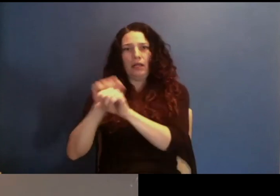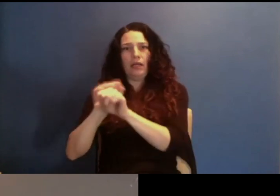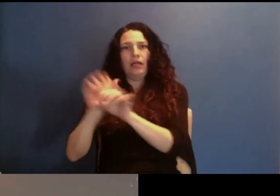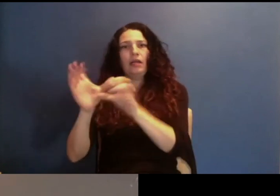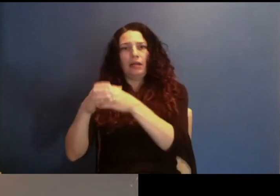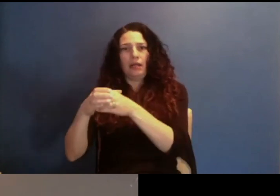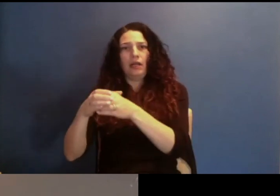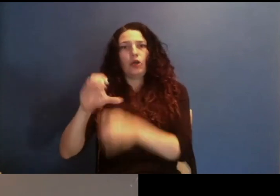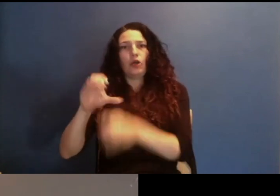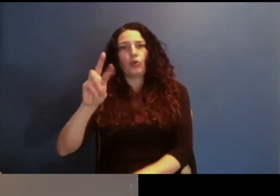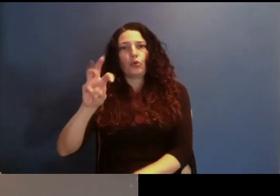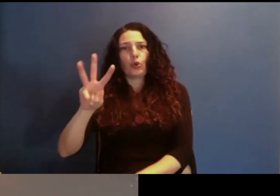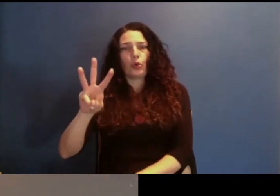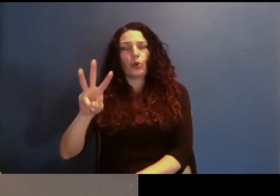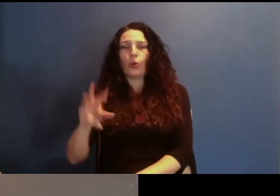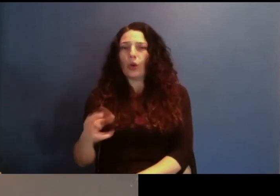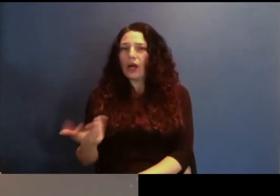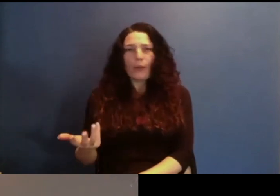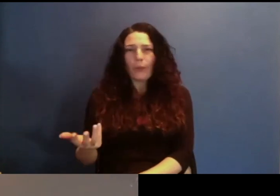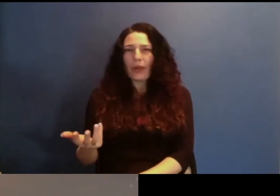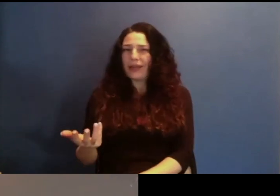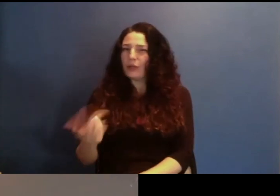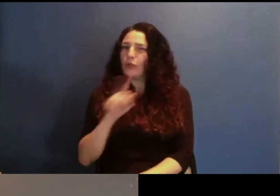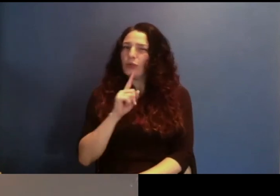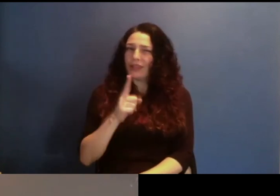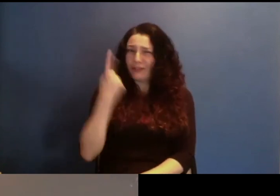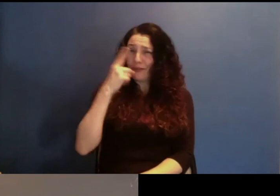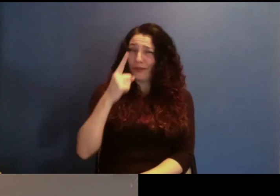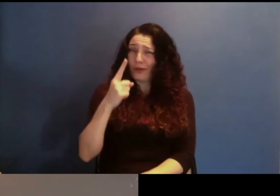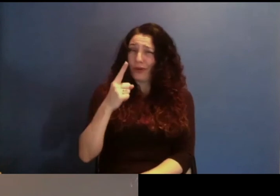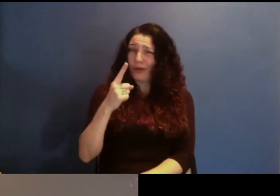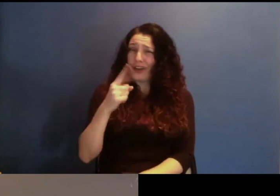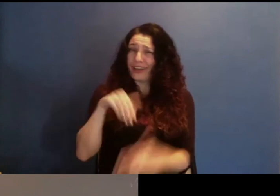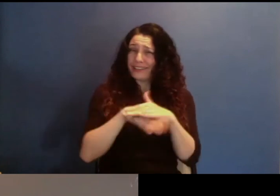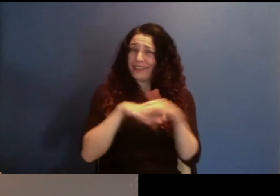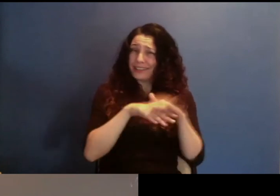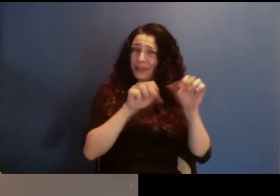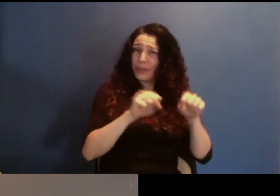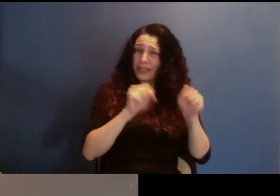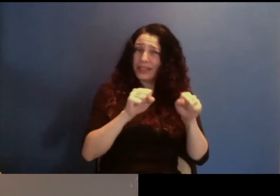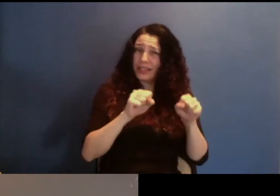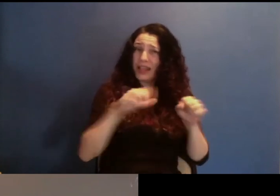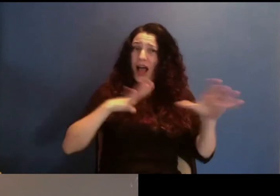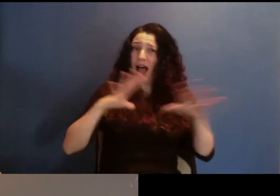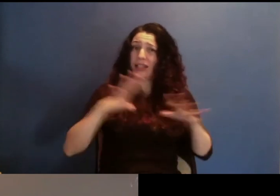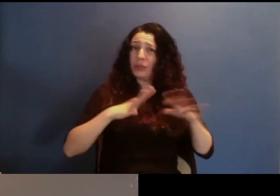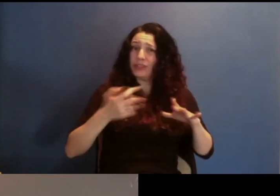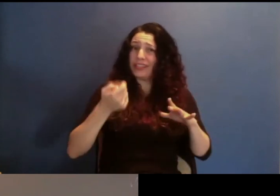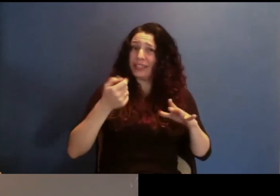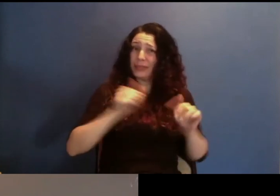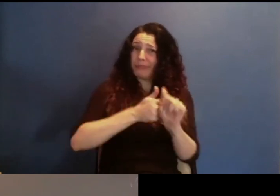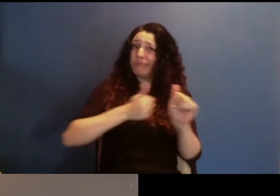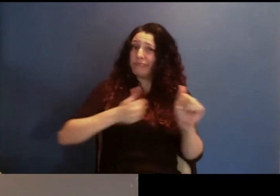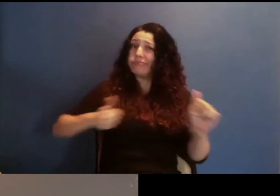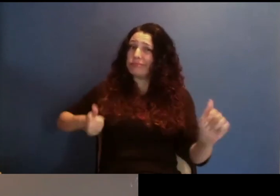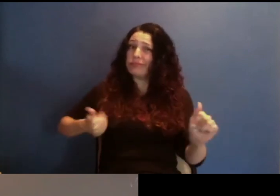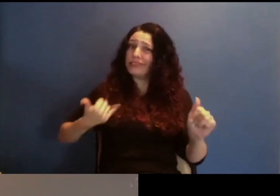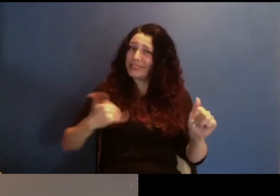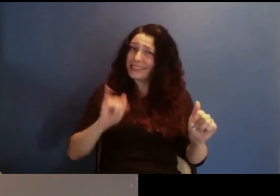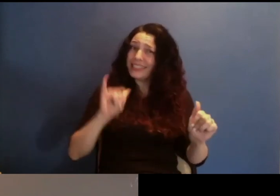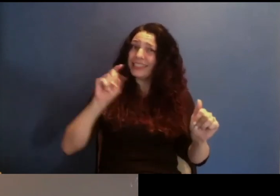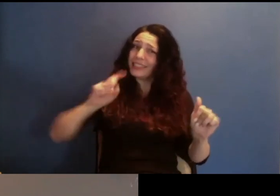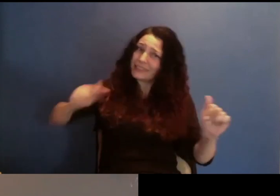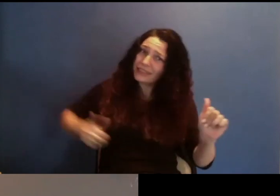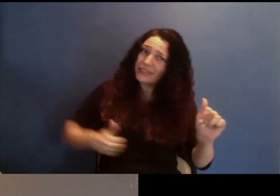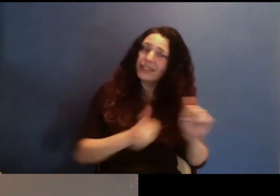terms of accessibility, Hollywood still has a long way to go, and it's really frustrating for me, because I want to do so much. I